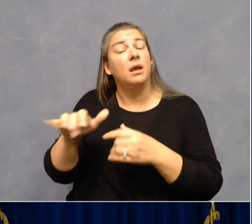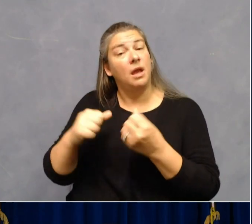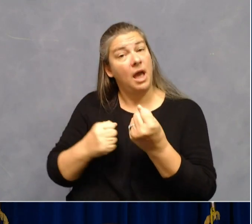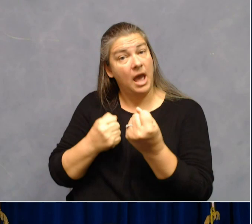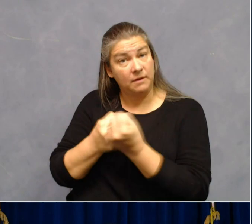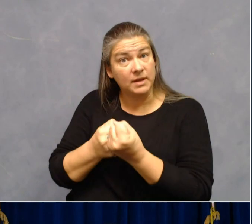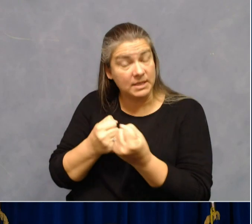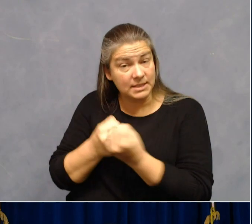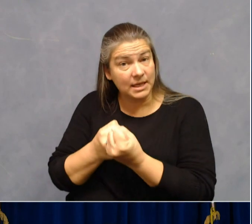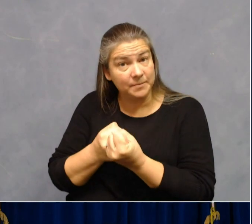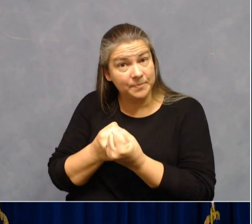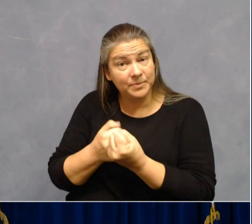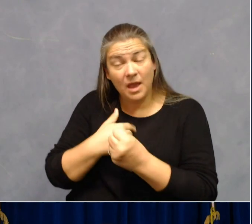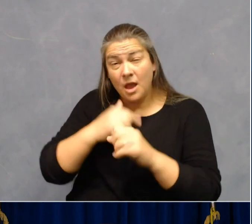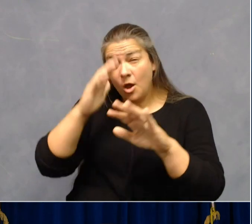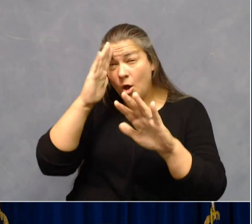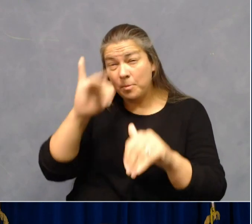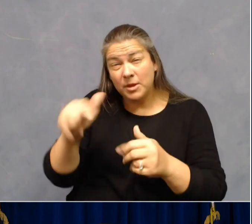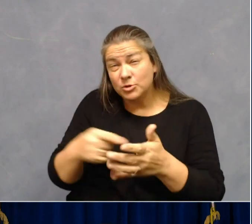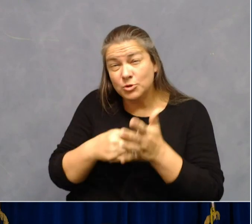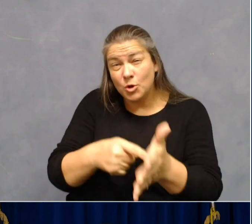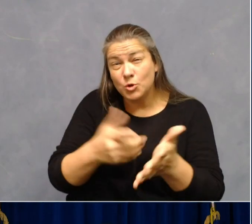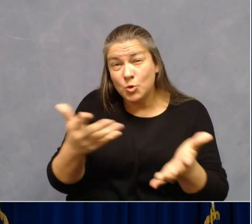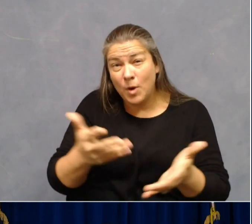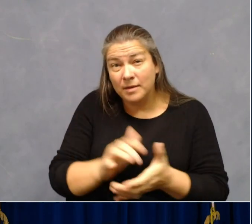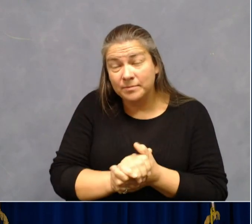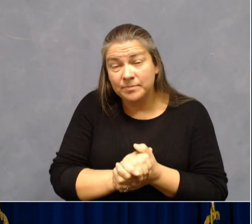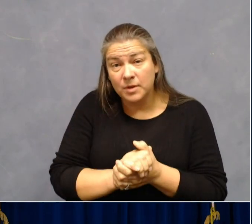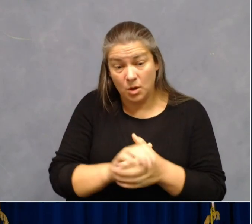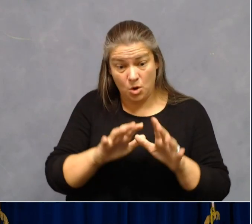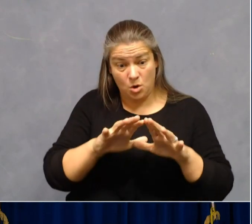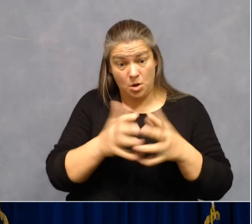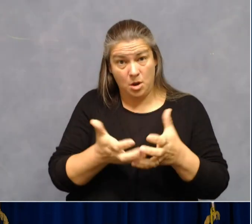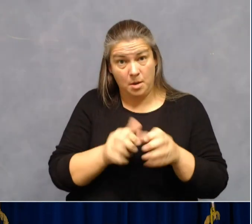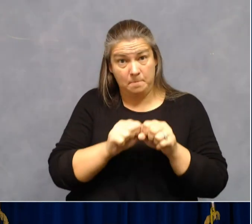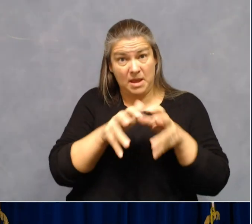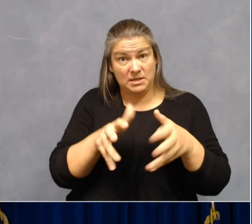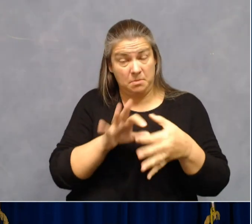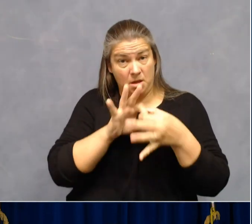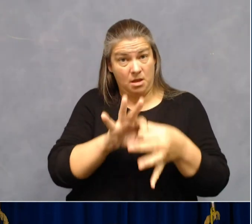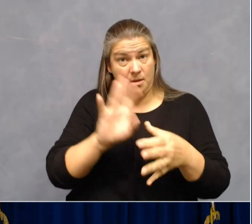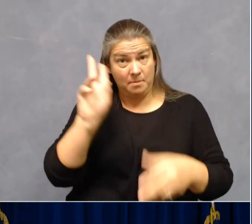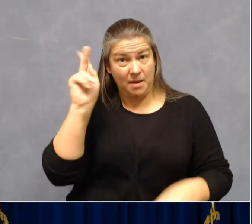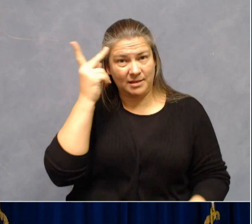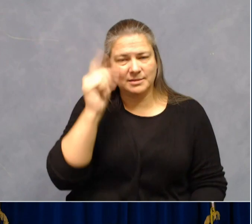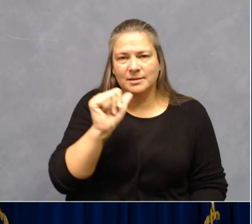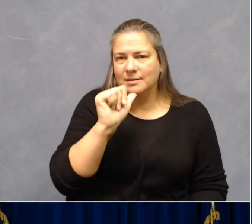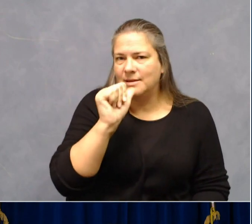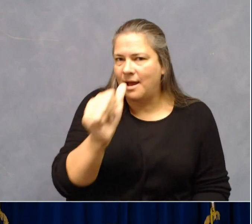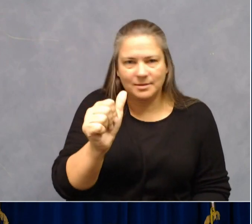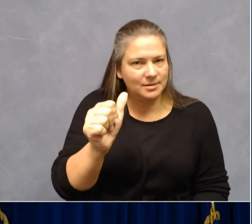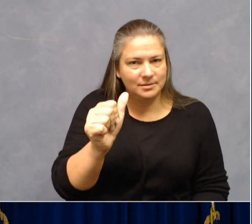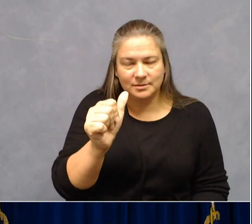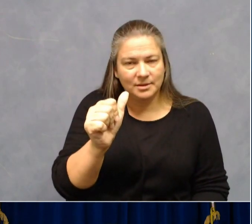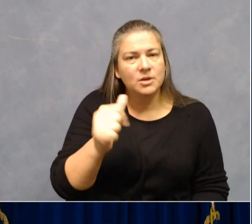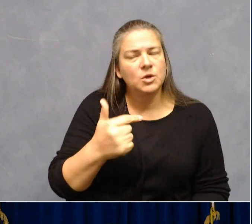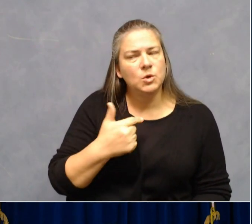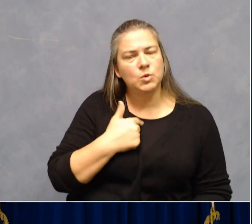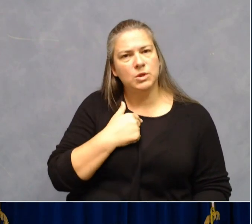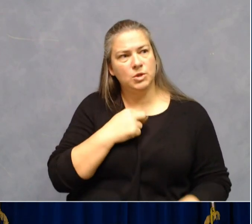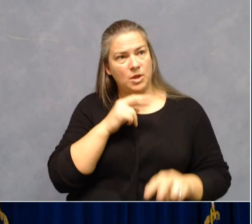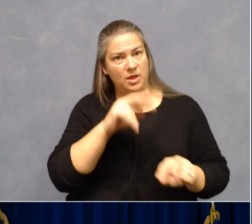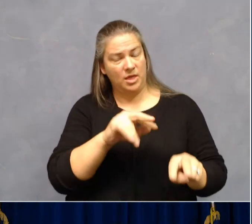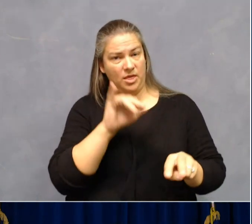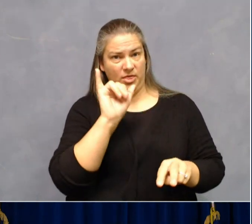this shows you that this pandemic is not about politics. And we were for this grant going to the Attorney General's office, even with the